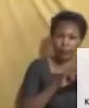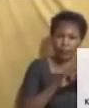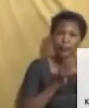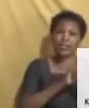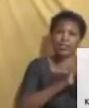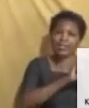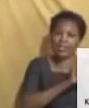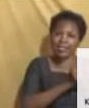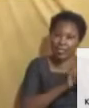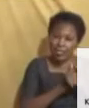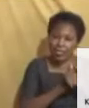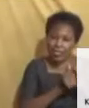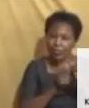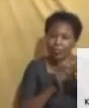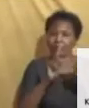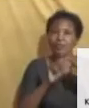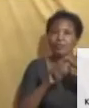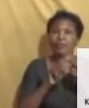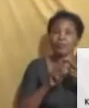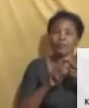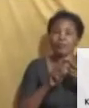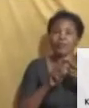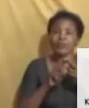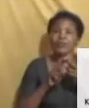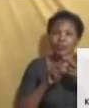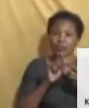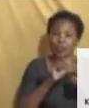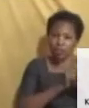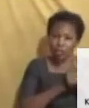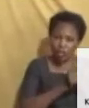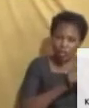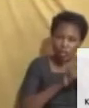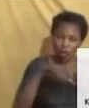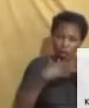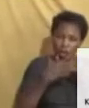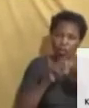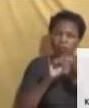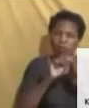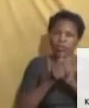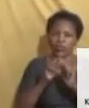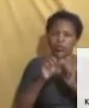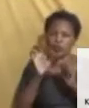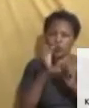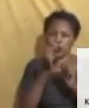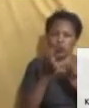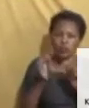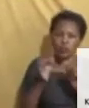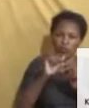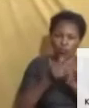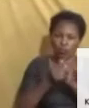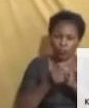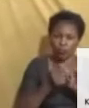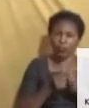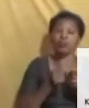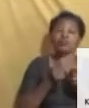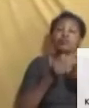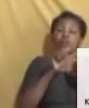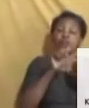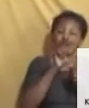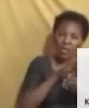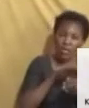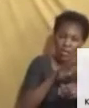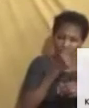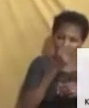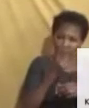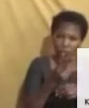and two is amendment. The definition of those two fundamental